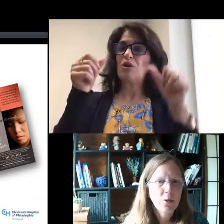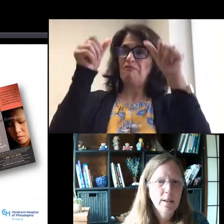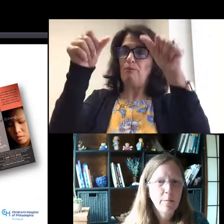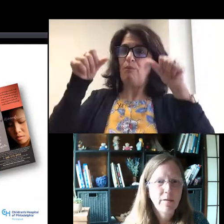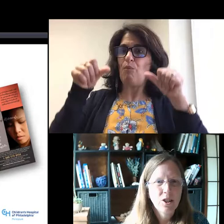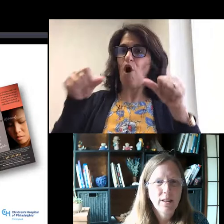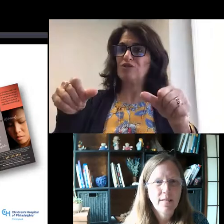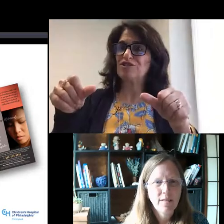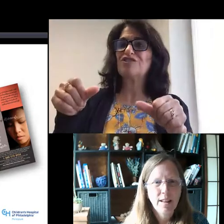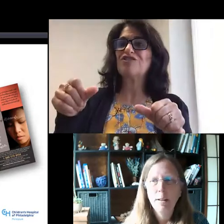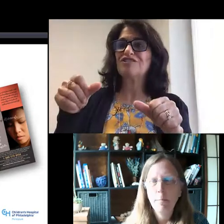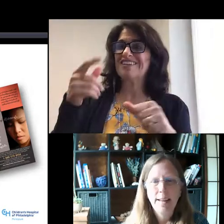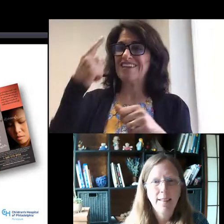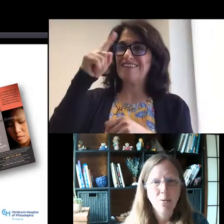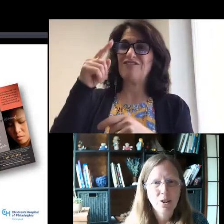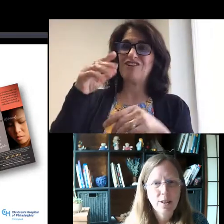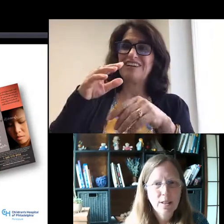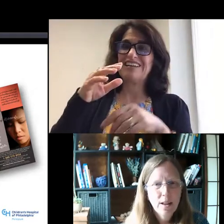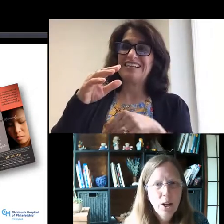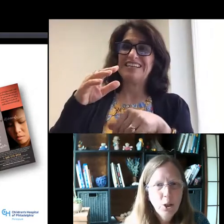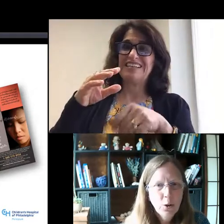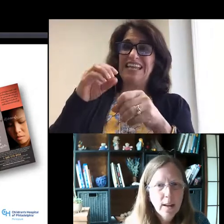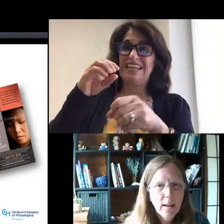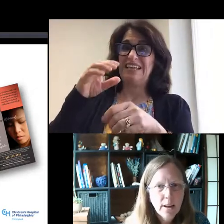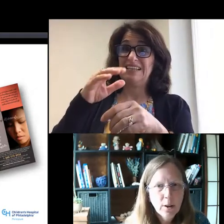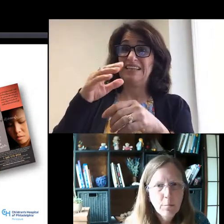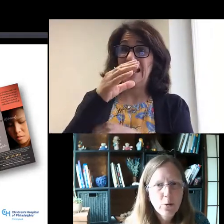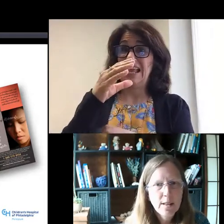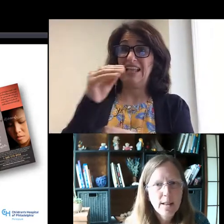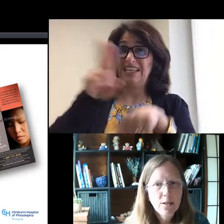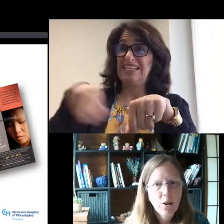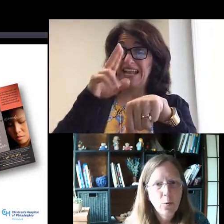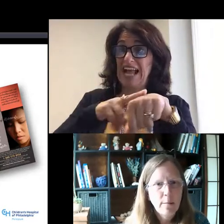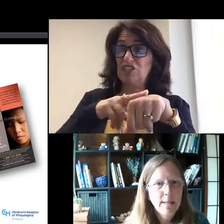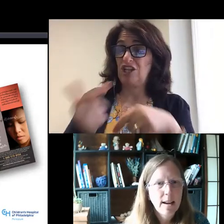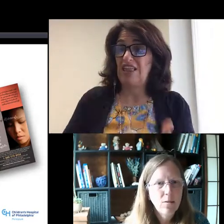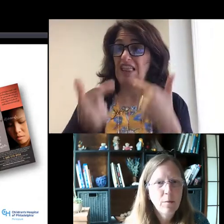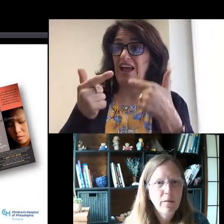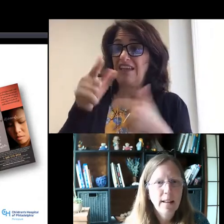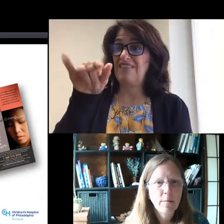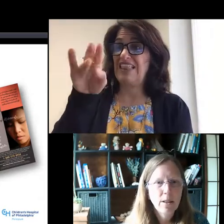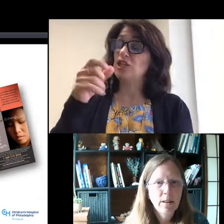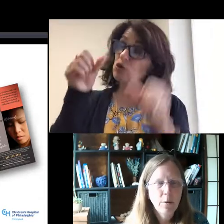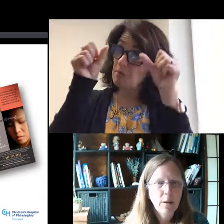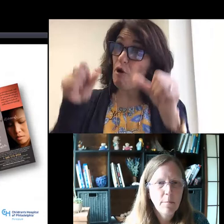National Suicide Prevention Lifeline in many languages. You can post these on your website or provide them to community